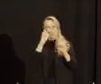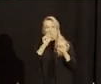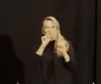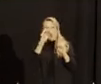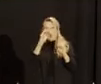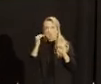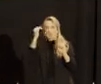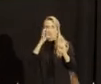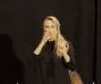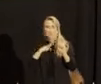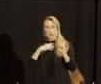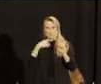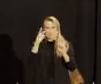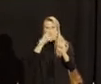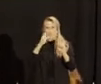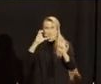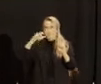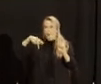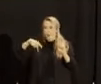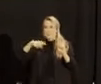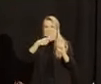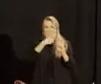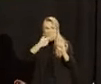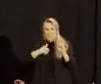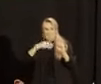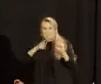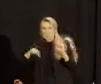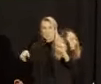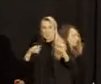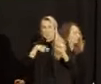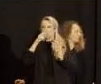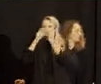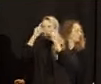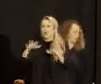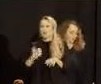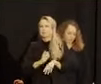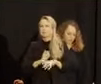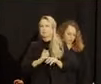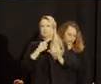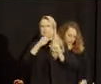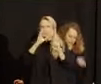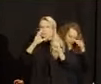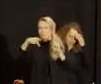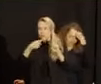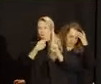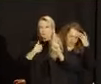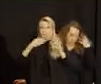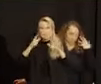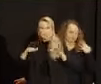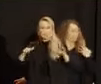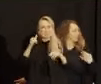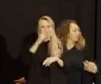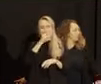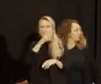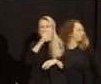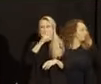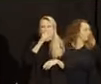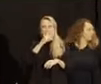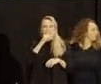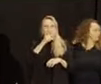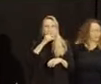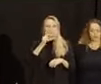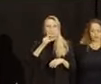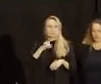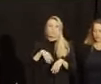children. And when I met her, it was supposed to be like a professional networking conversation. My first